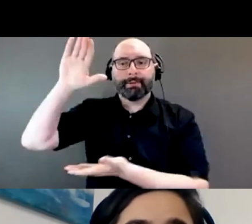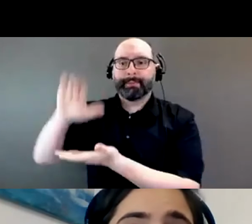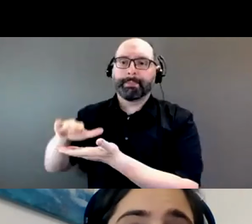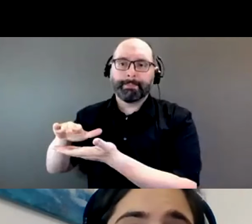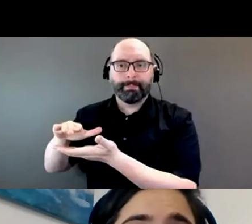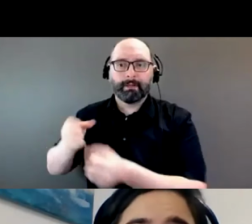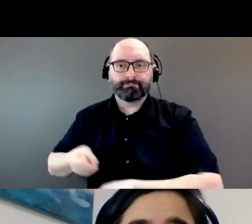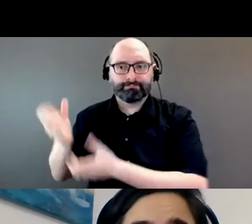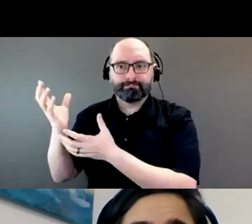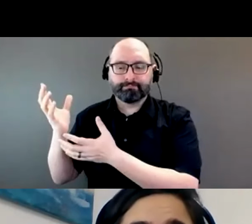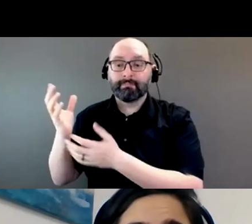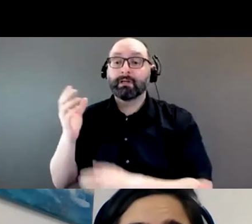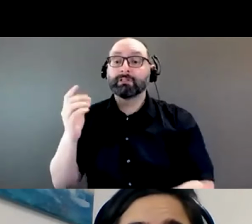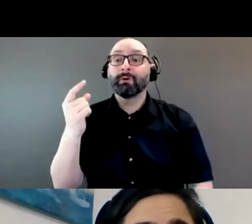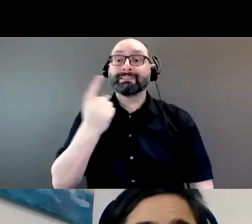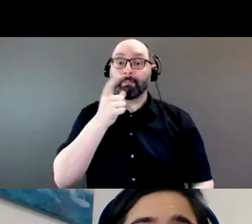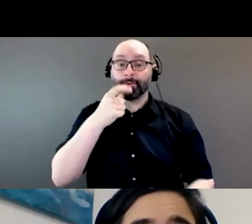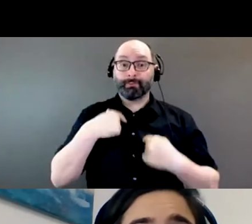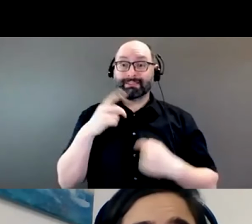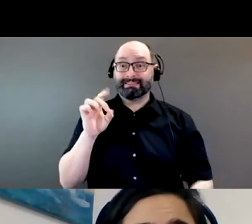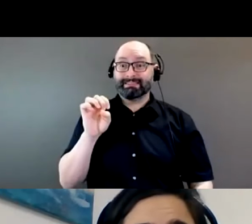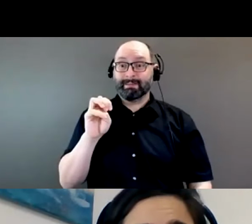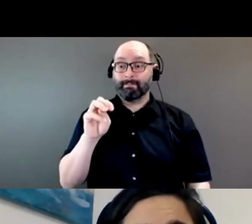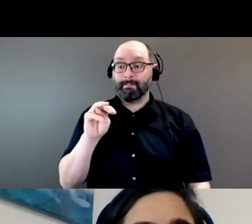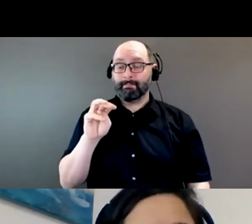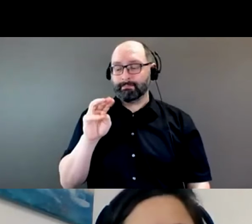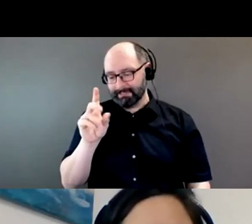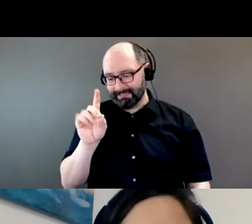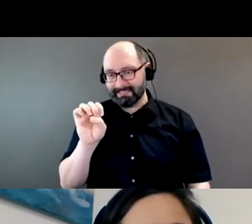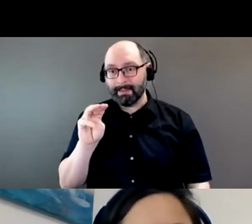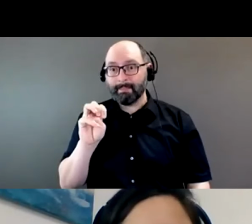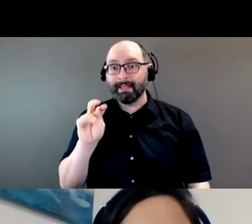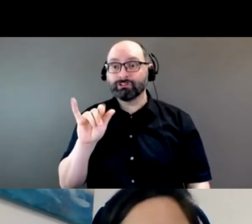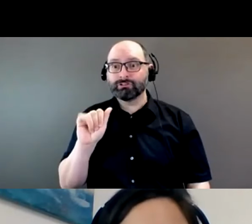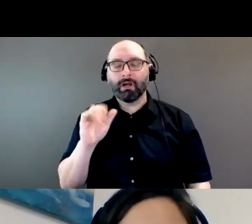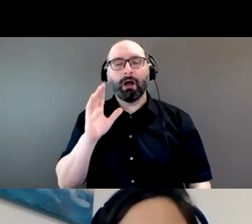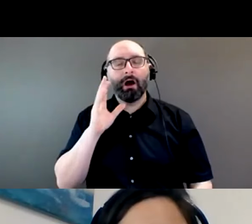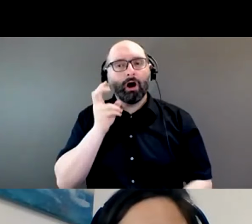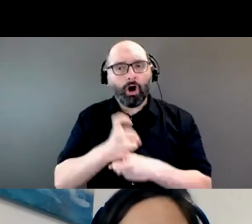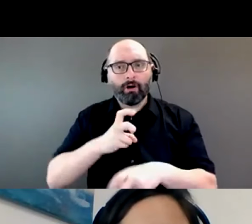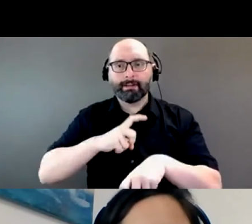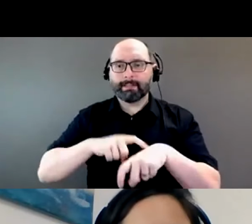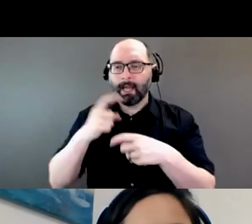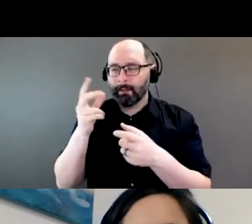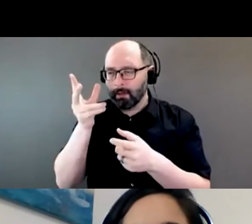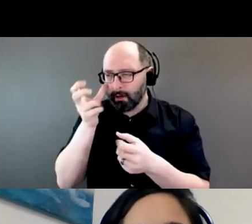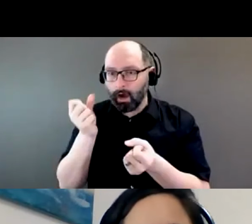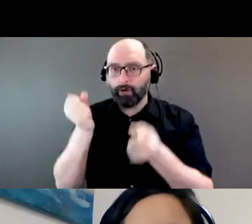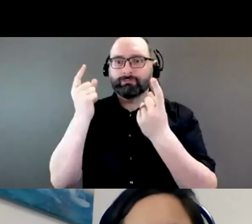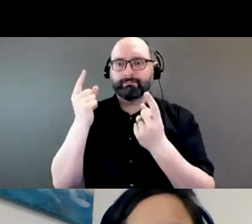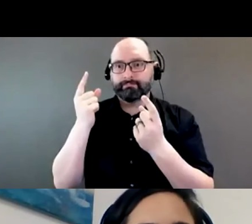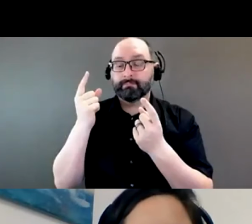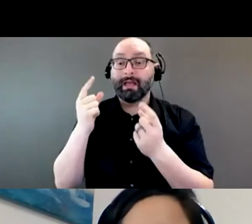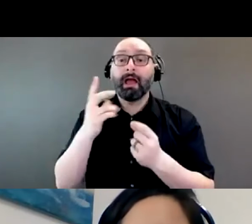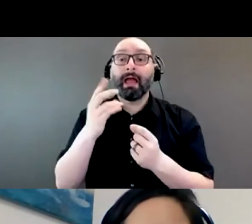As I mentioned, someone who has dementia is going to have a harder time comprehending what's being said to them. And if there are